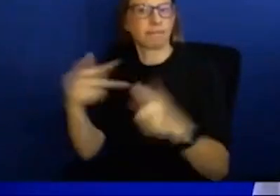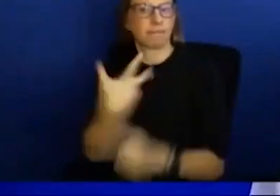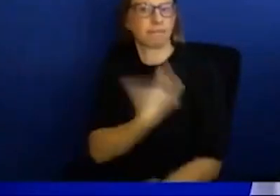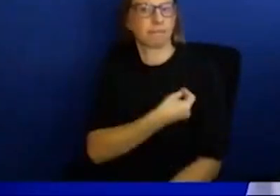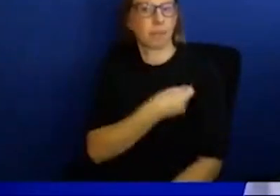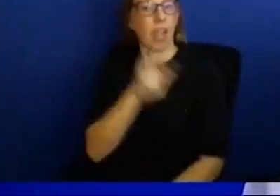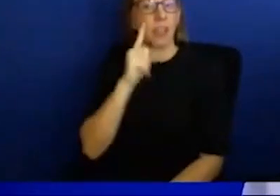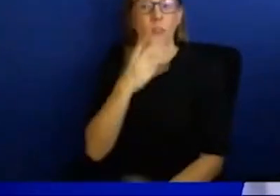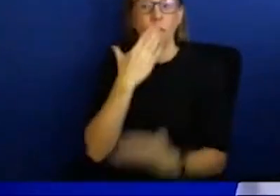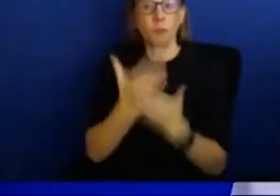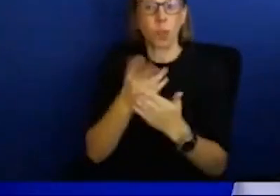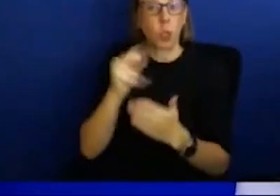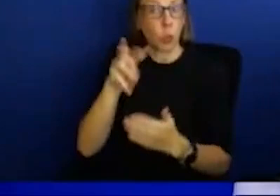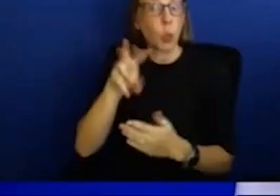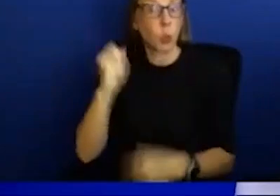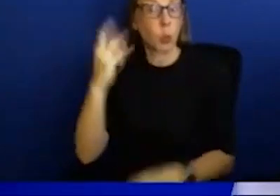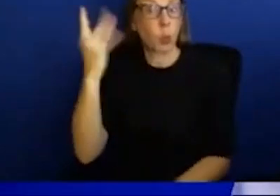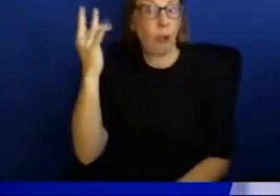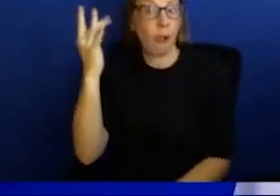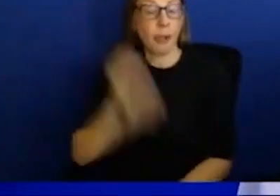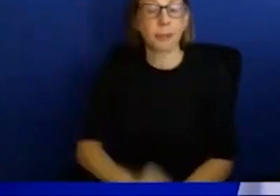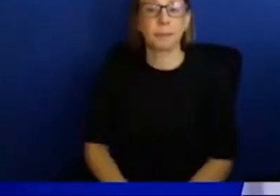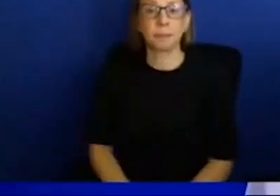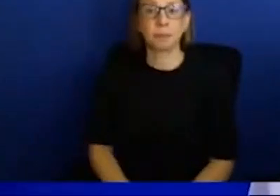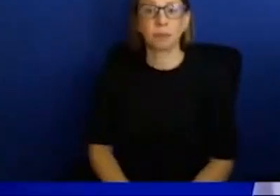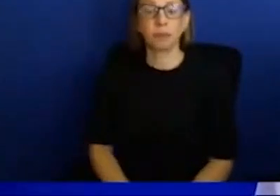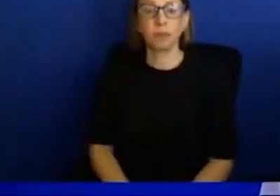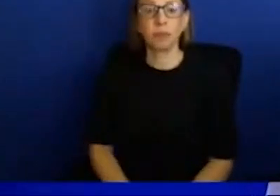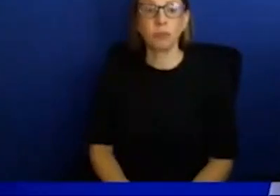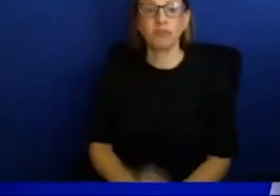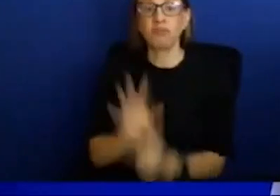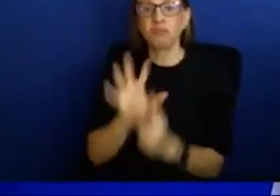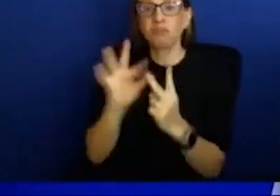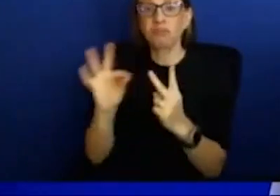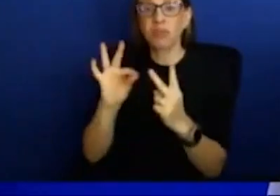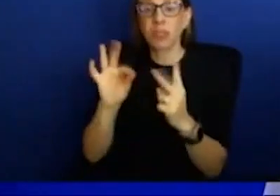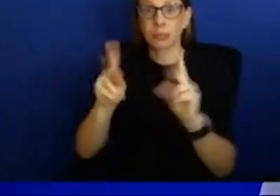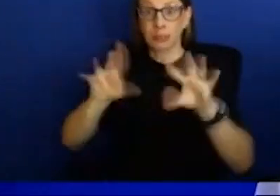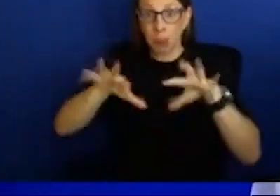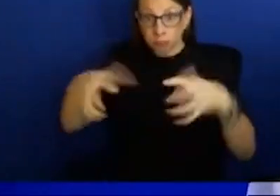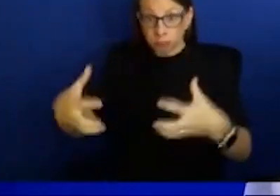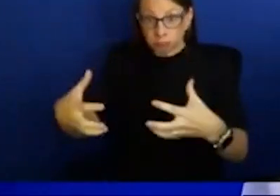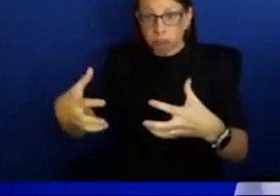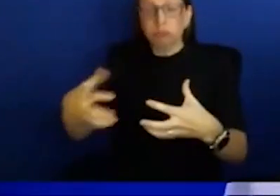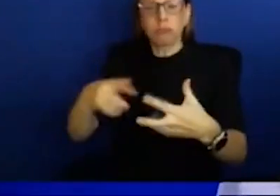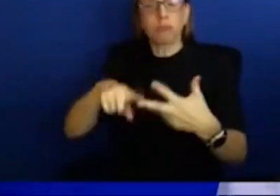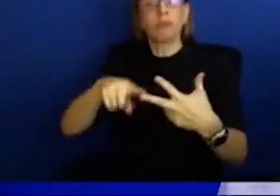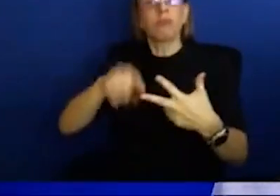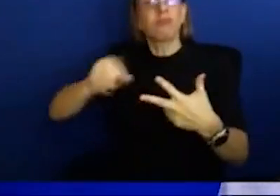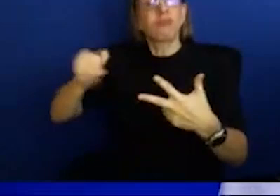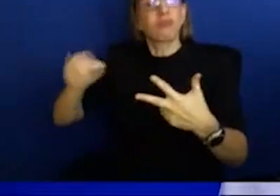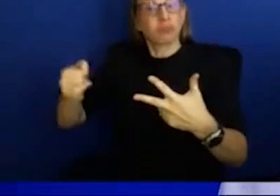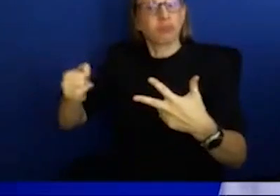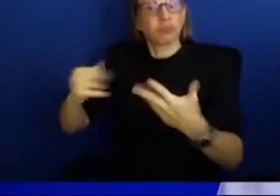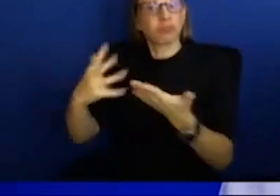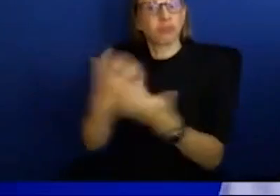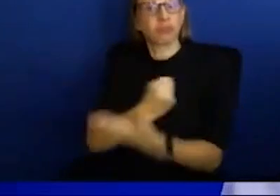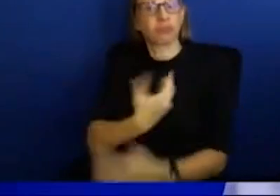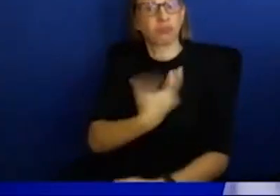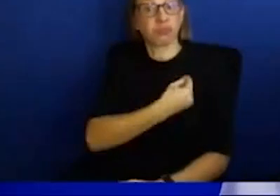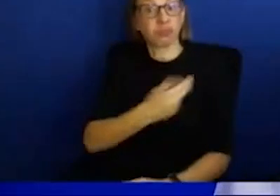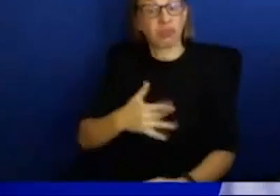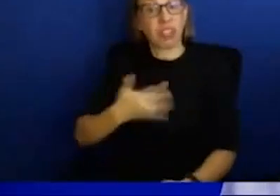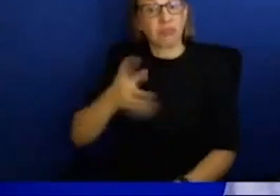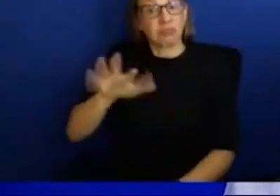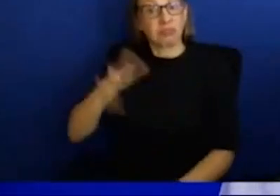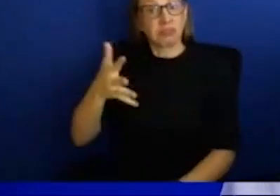because there is that select proportion of people that did get Johnson & Johnson vaccine and did feel somewhat left